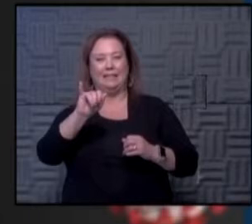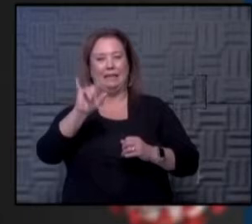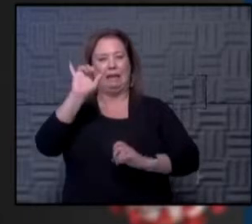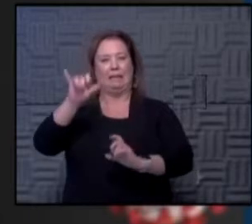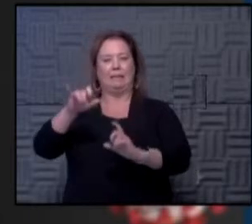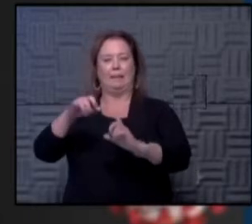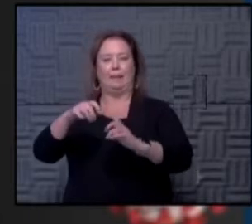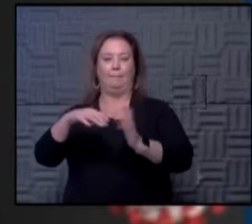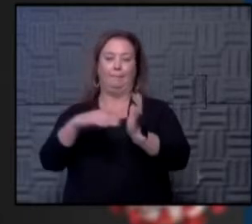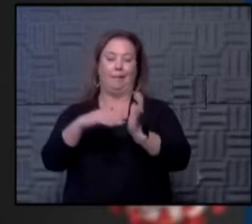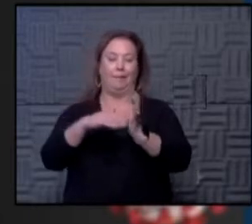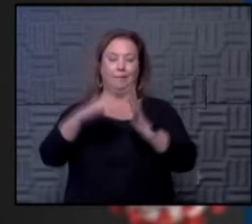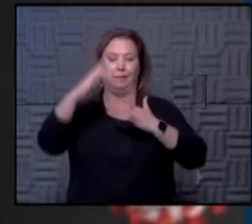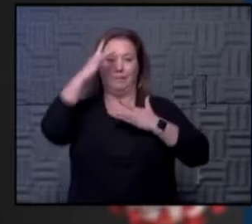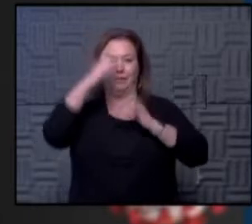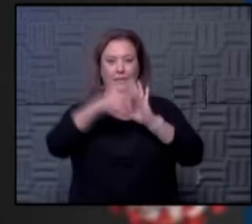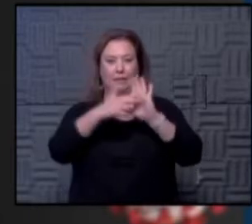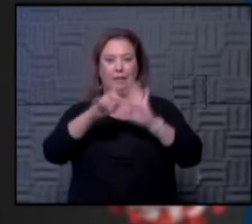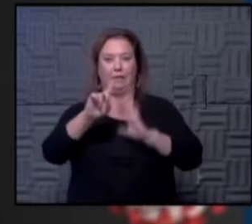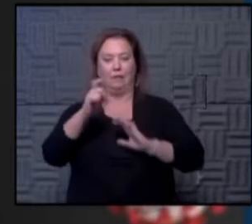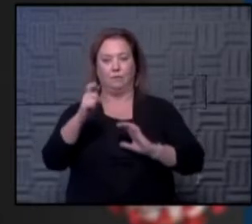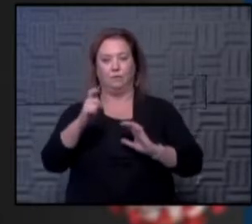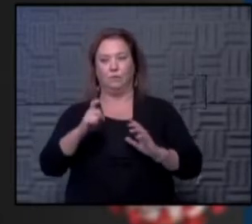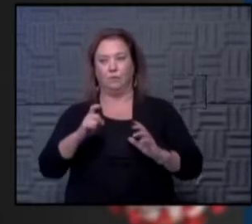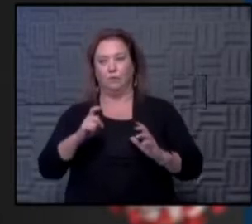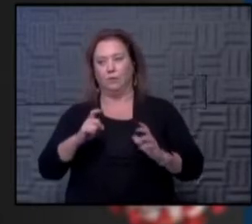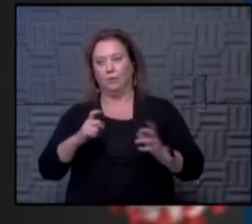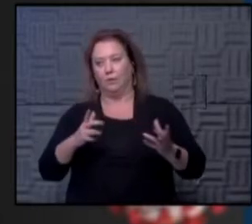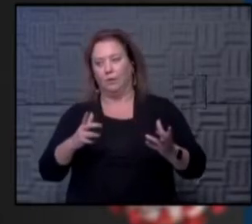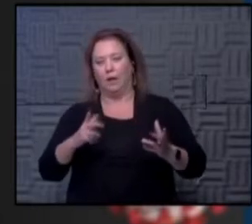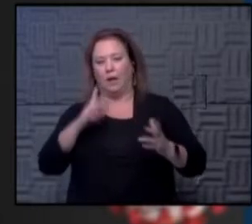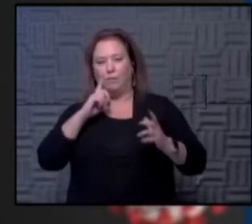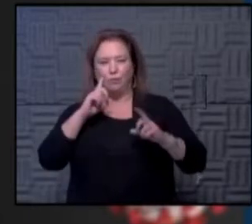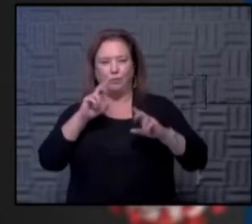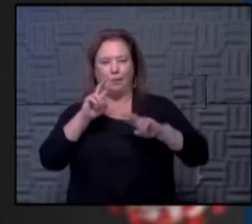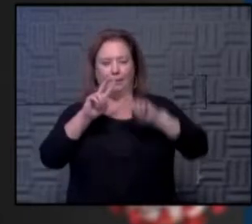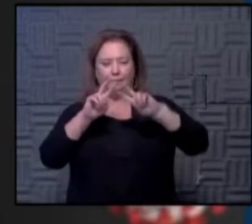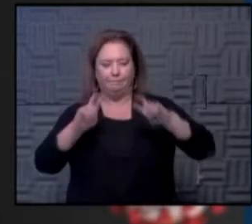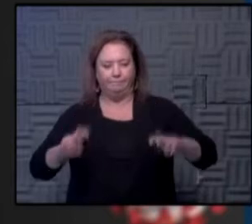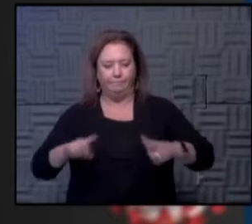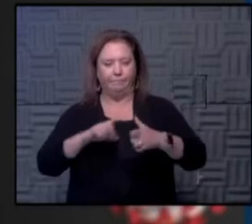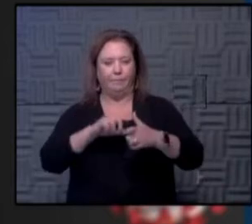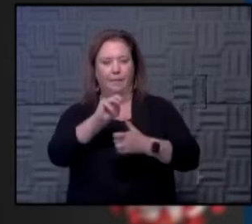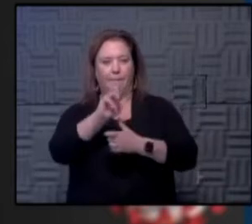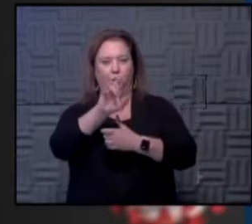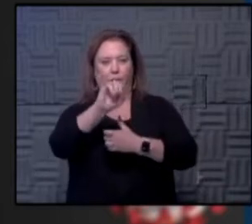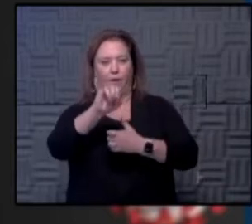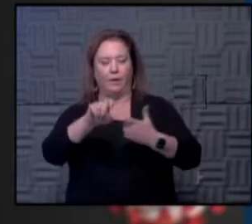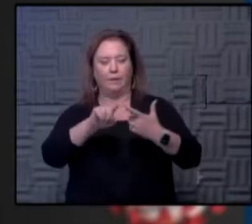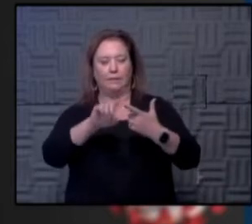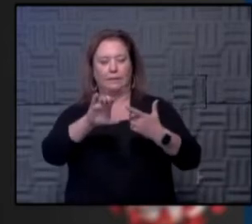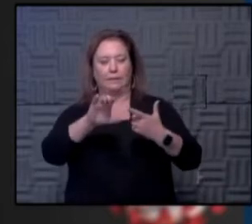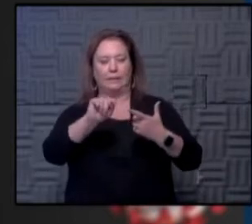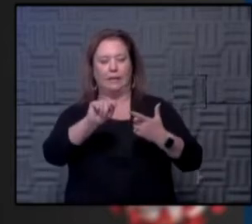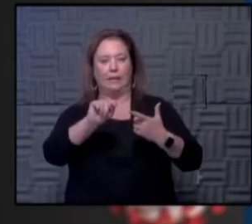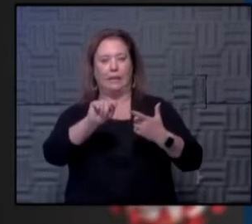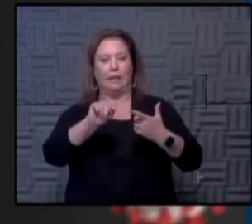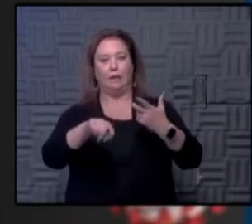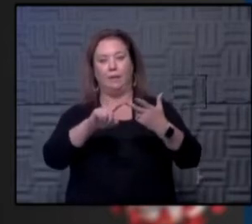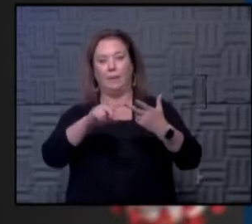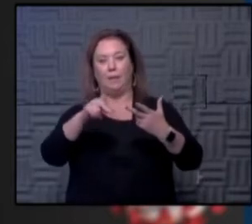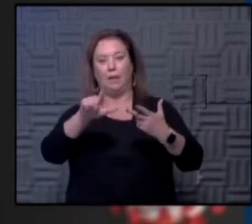diagnosis. I'm sure that she was worked up with MRI or CT scan of their head, possibly even lumbar